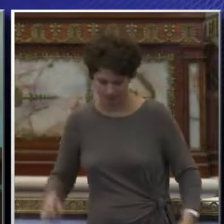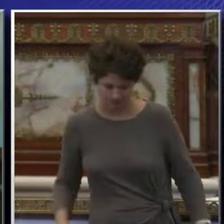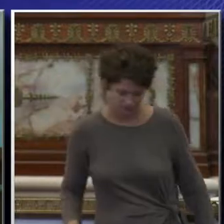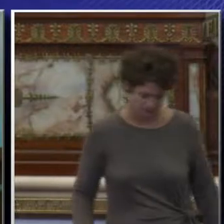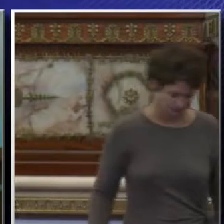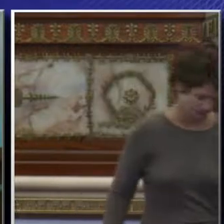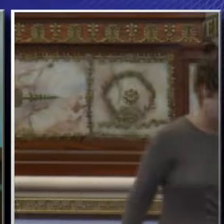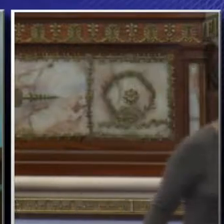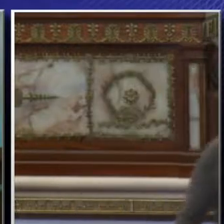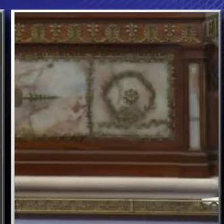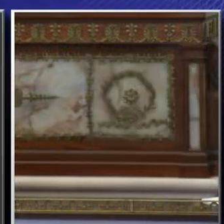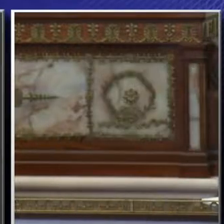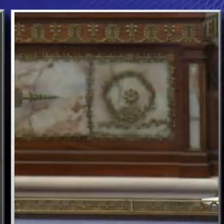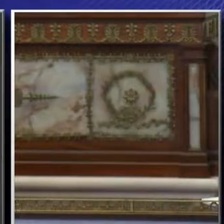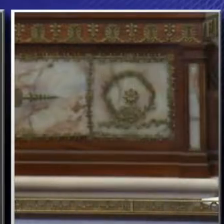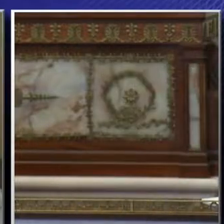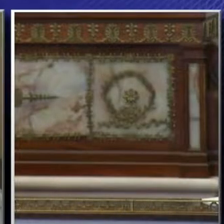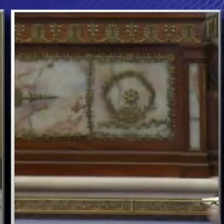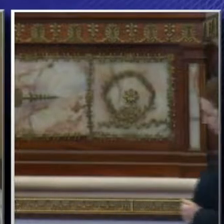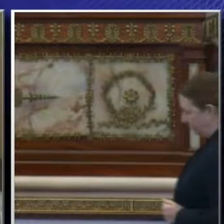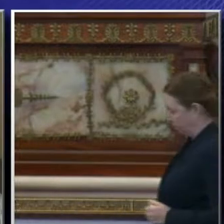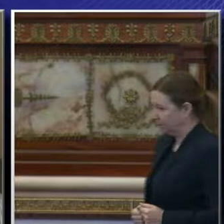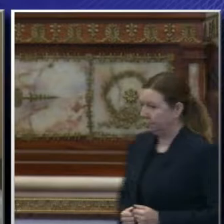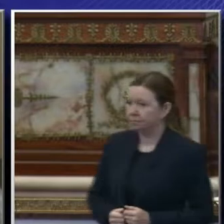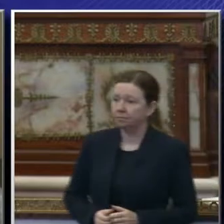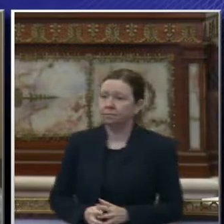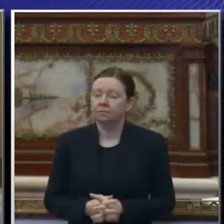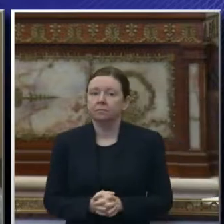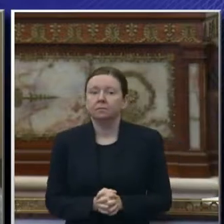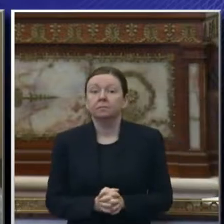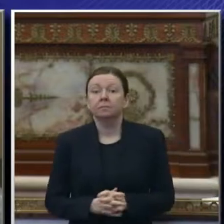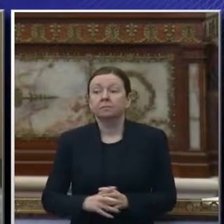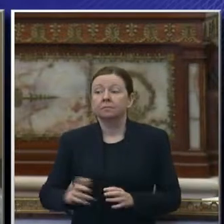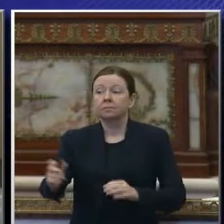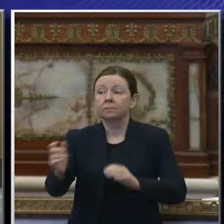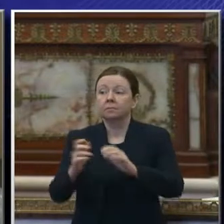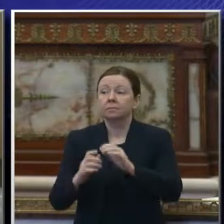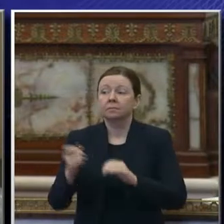Without jeopardizing the deal at all, because I